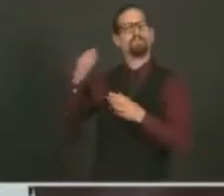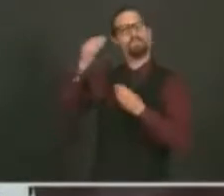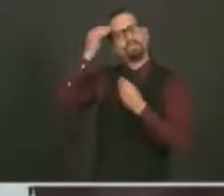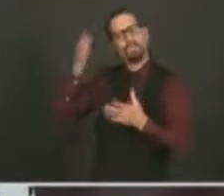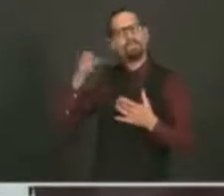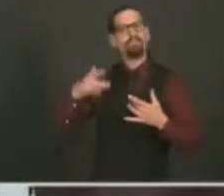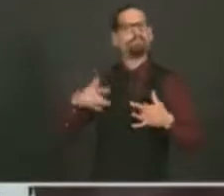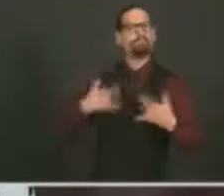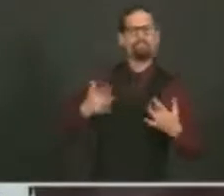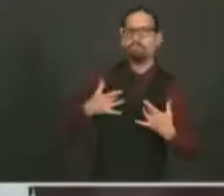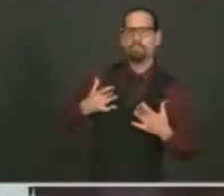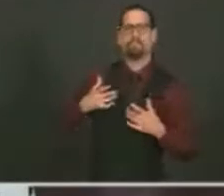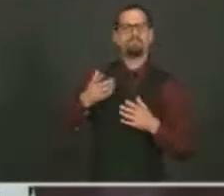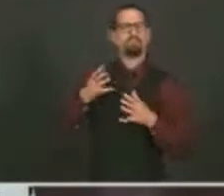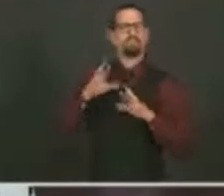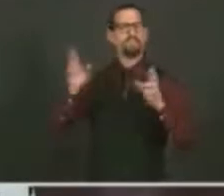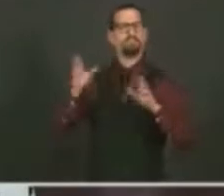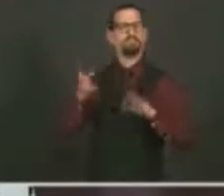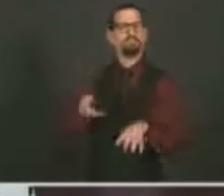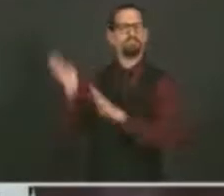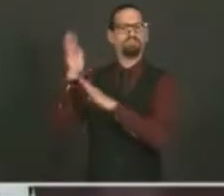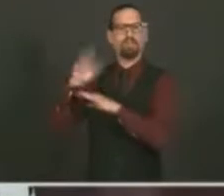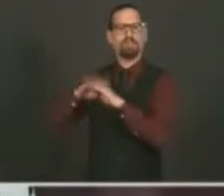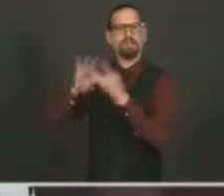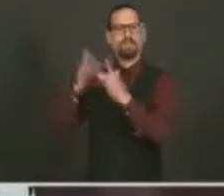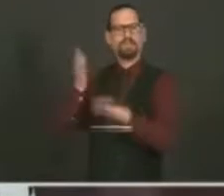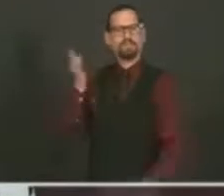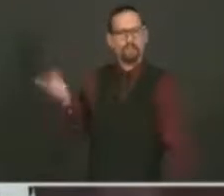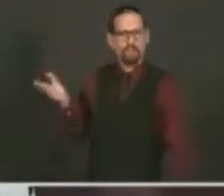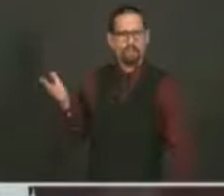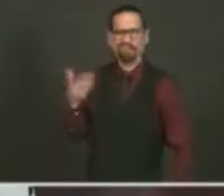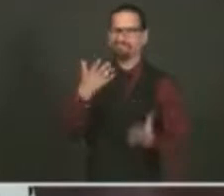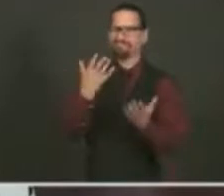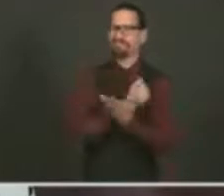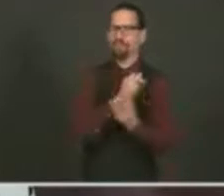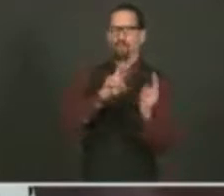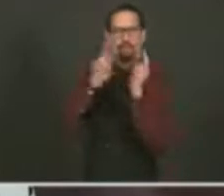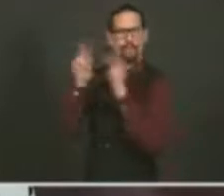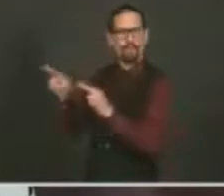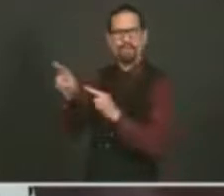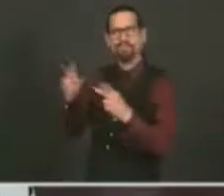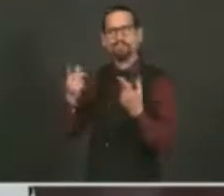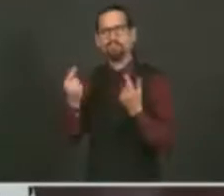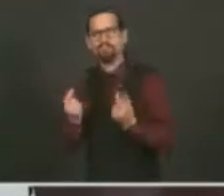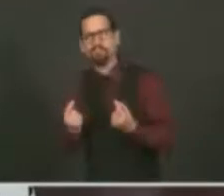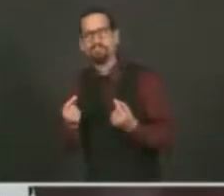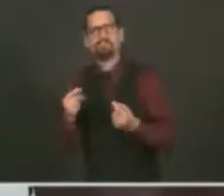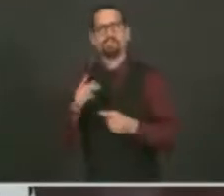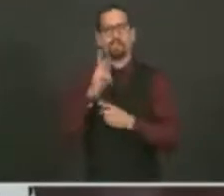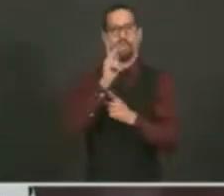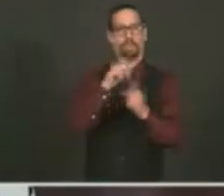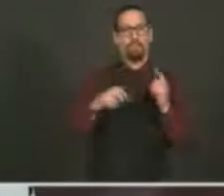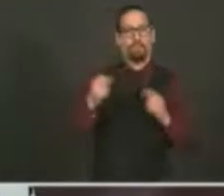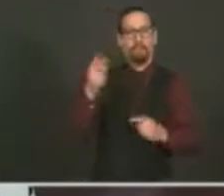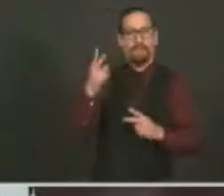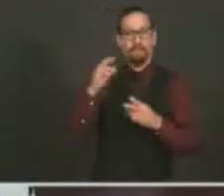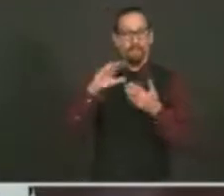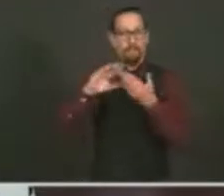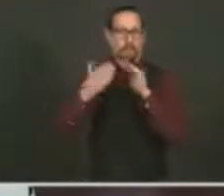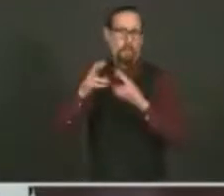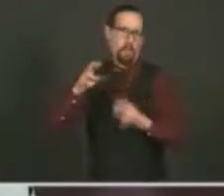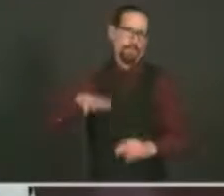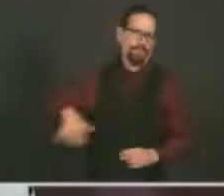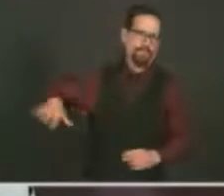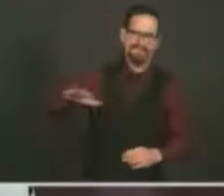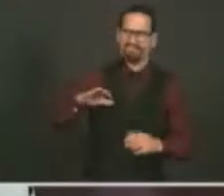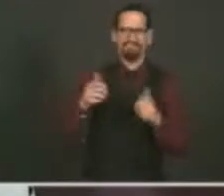check that out. As the governor shared, the K-12 community has generally been doing okay.